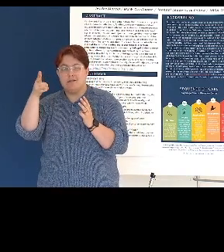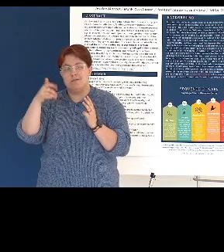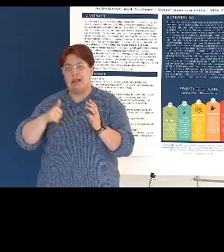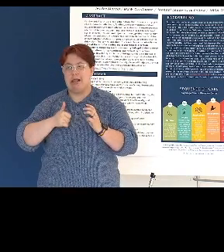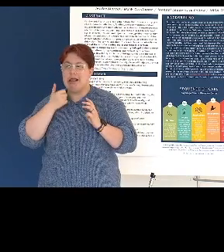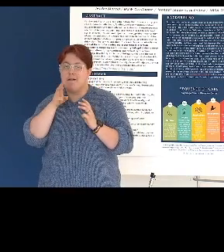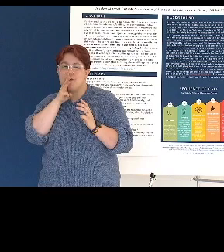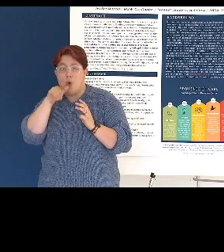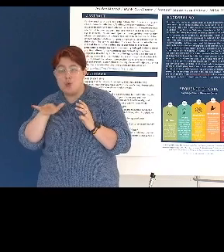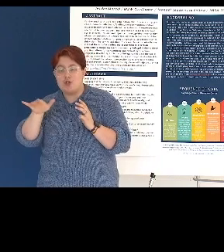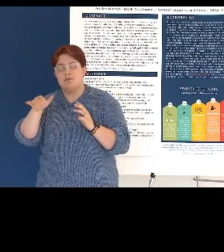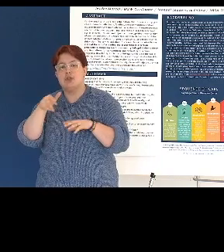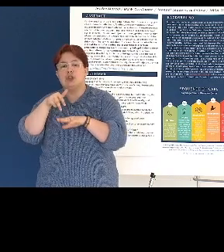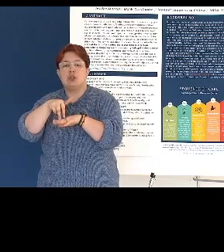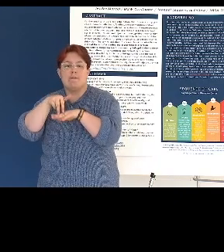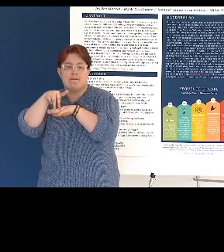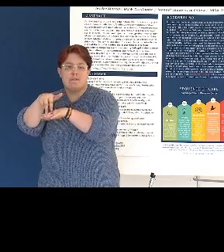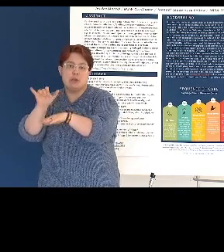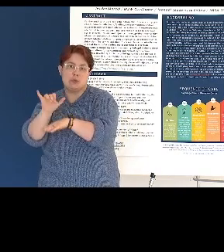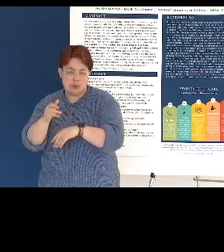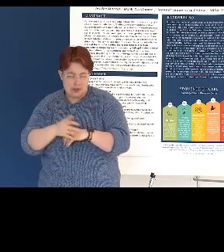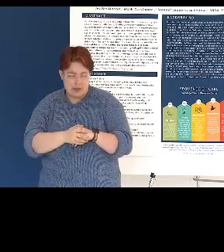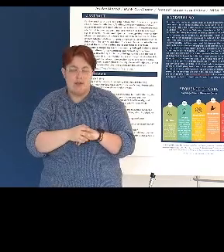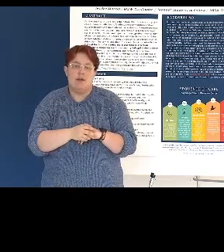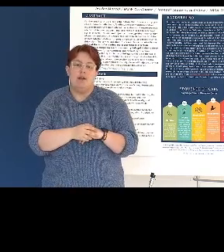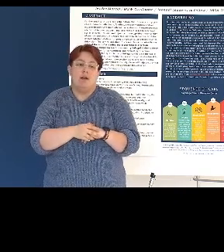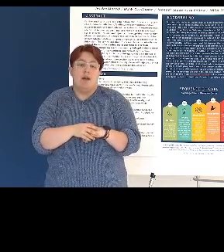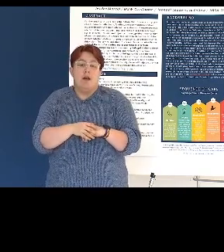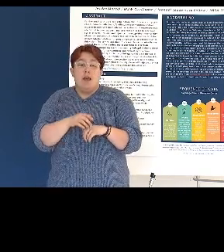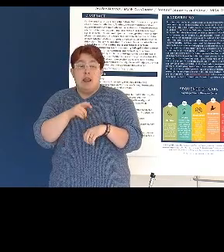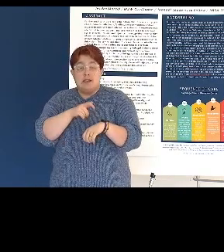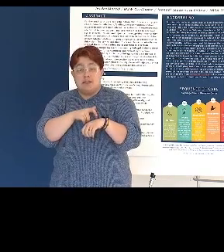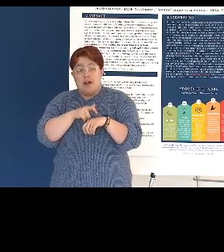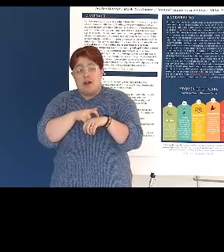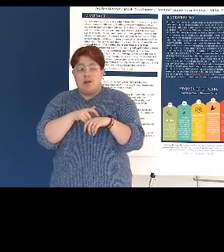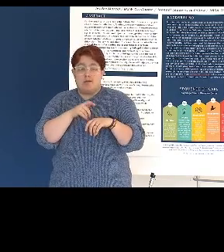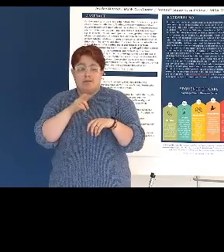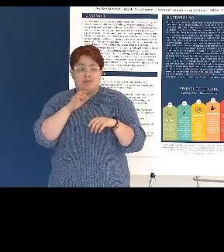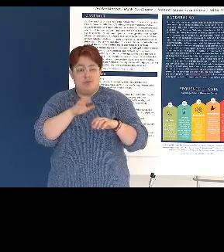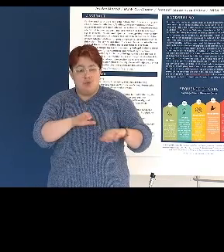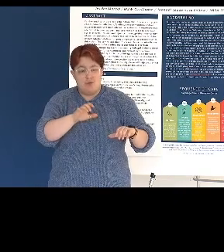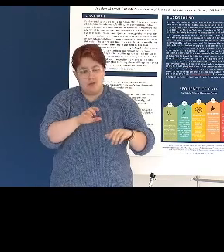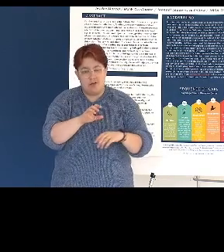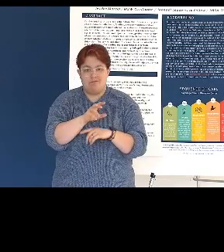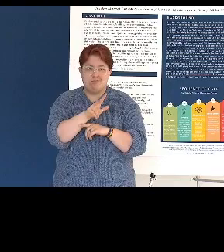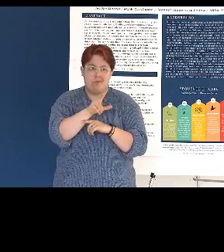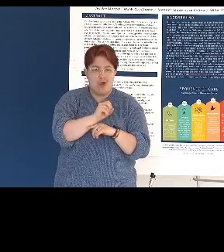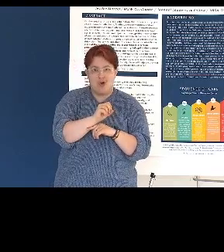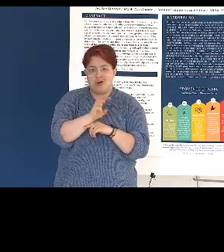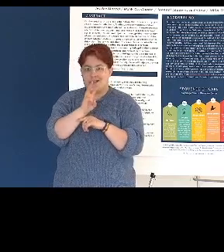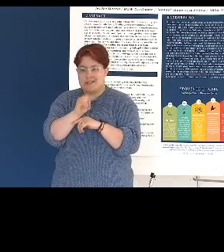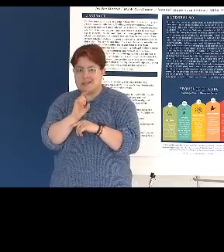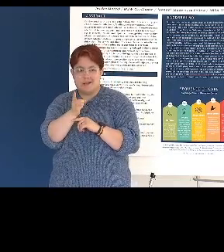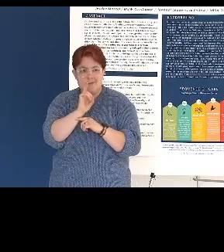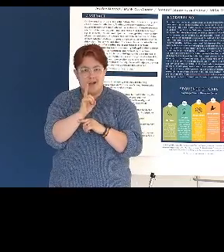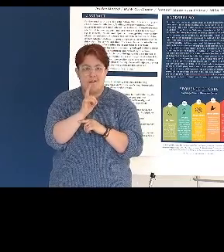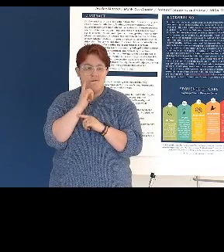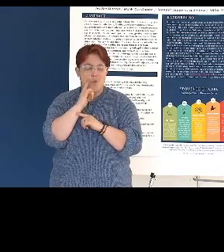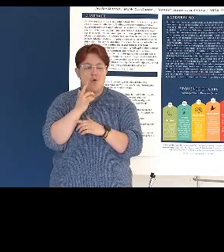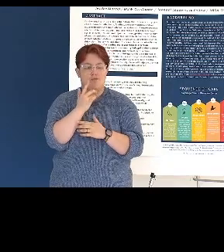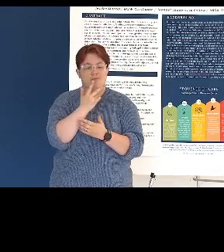even surfing. Length of interventions ranged from 30 to 60 minutes over a 3 to 12 week